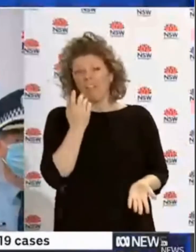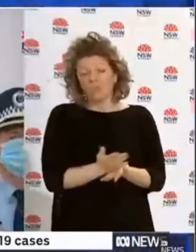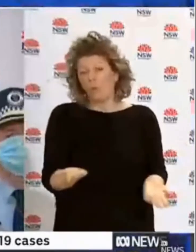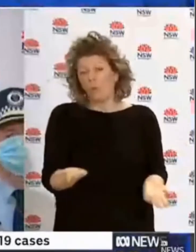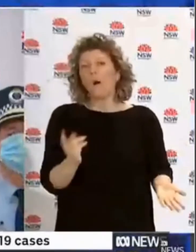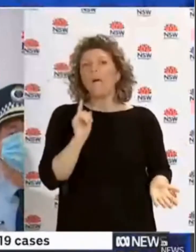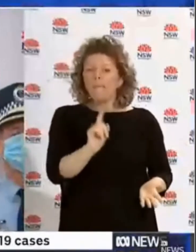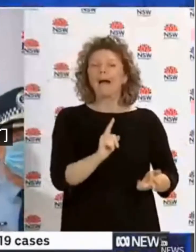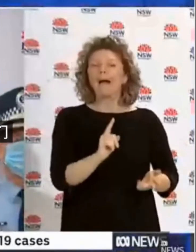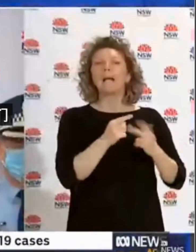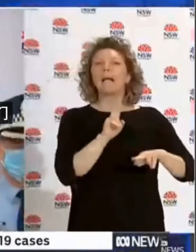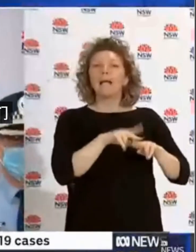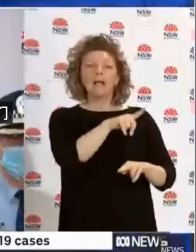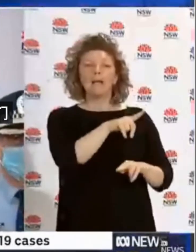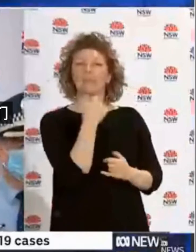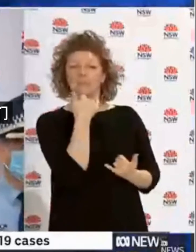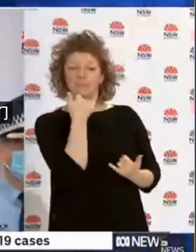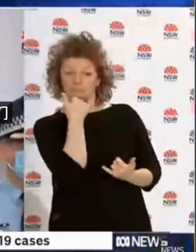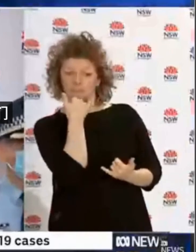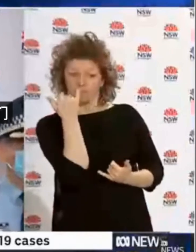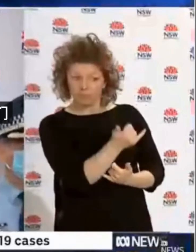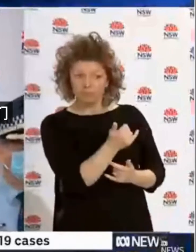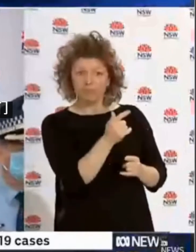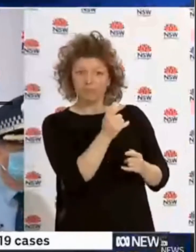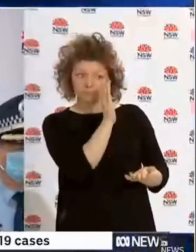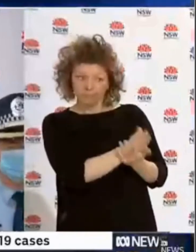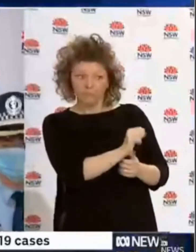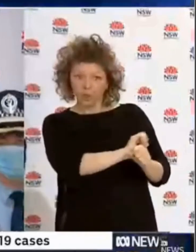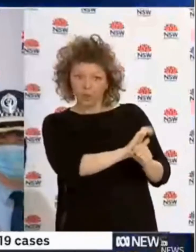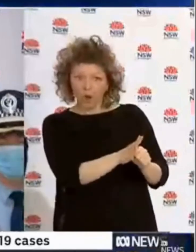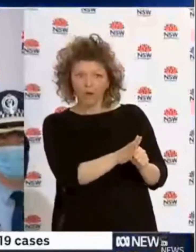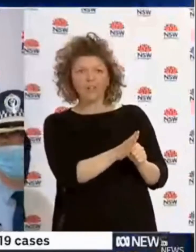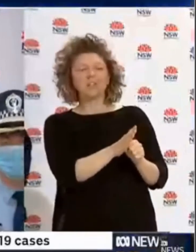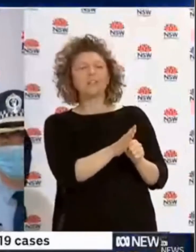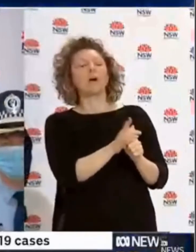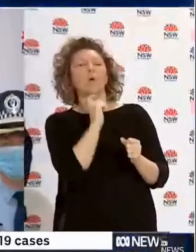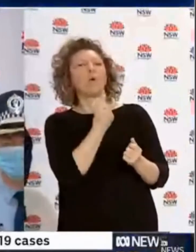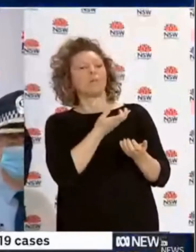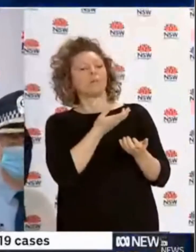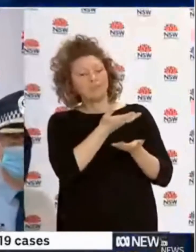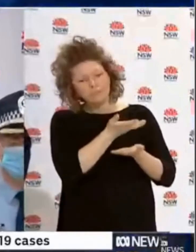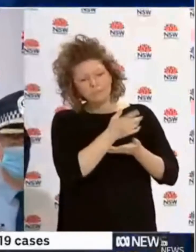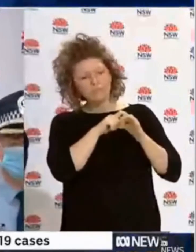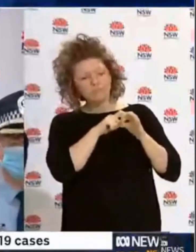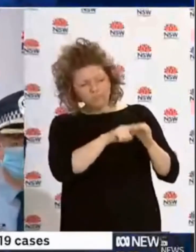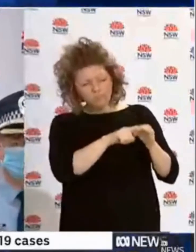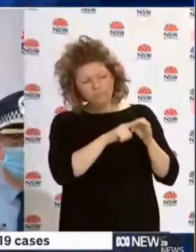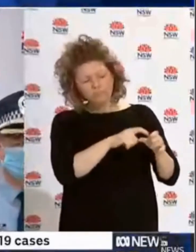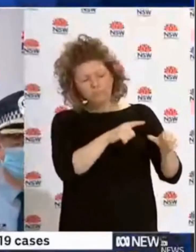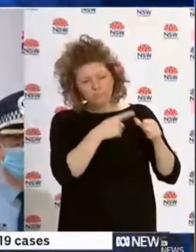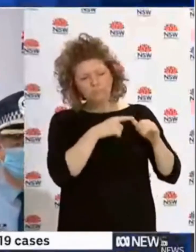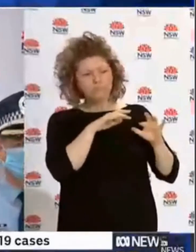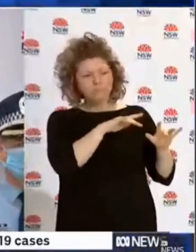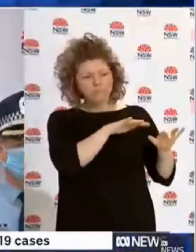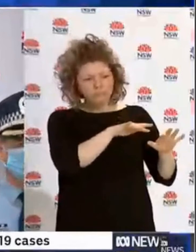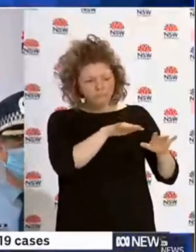expert case interviewers who would talk to those individuals. Obviously, they would be put into isolation, and if they're sick, we would look after them in our